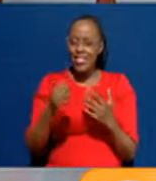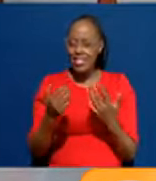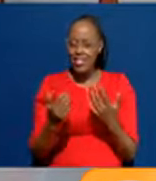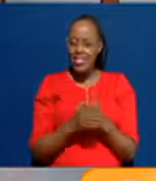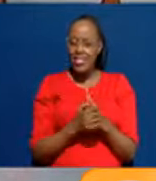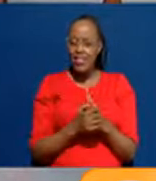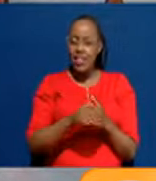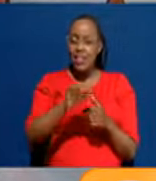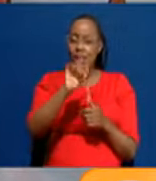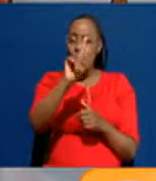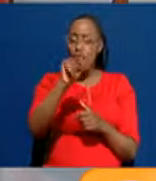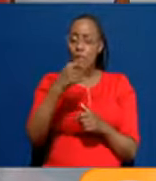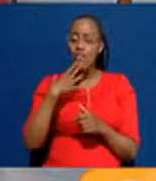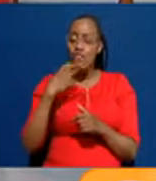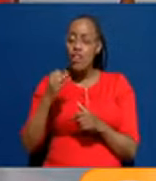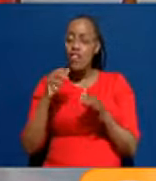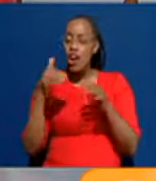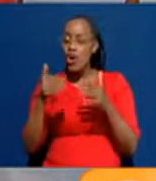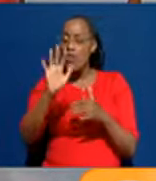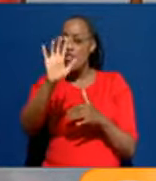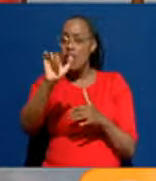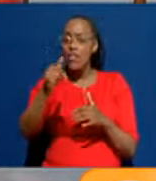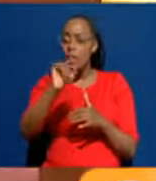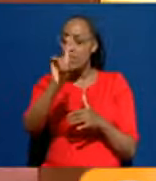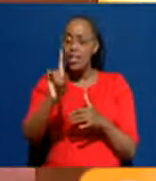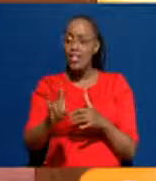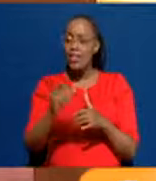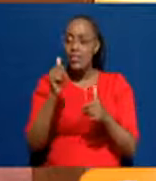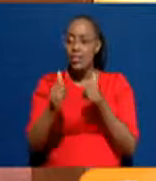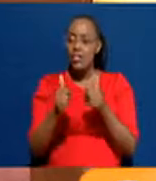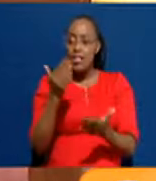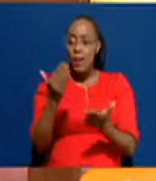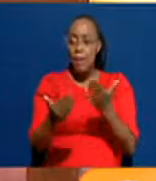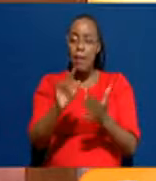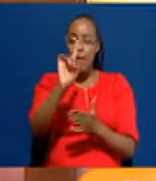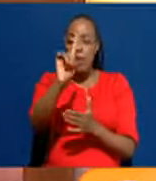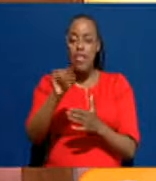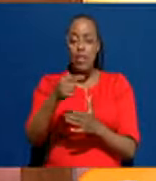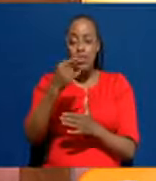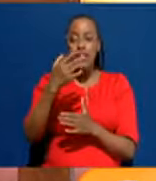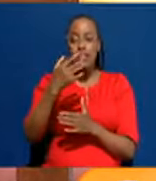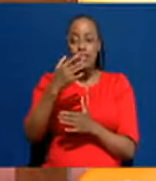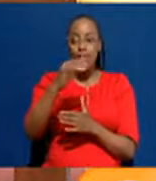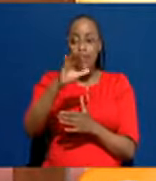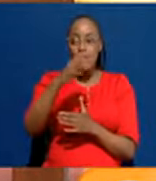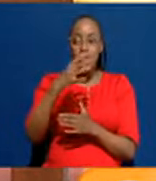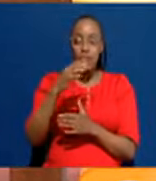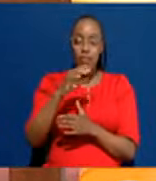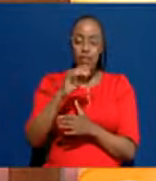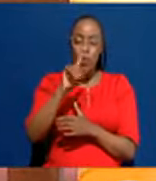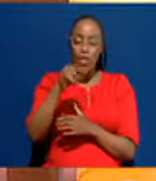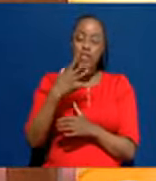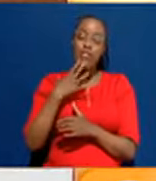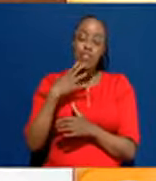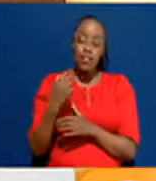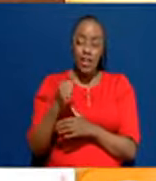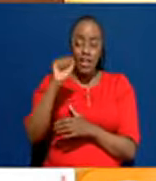in what, 15 or 5? Probably 1500, because, you know, if I win 3